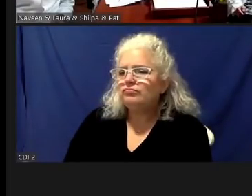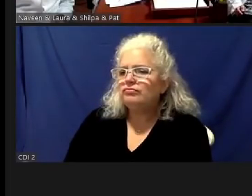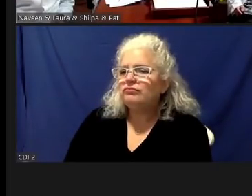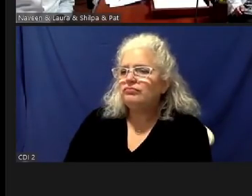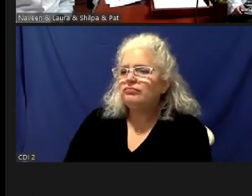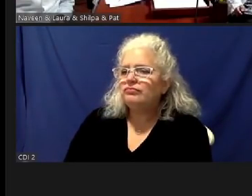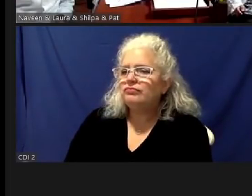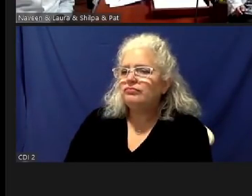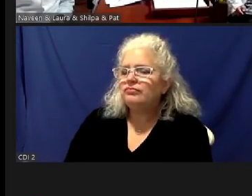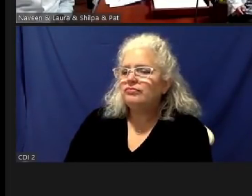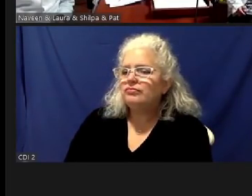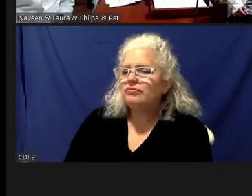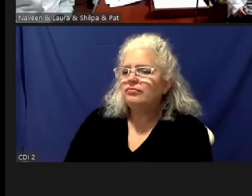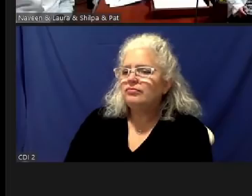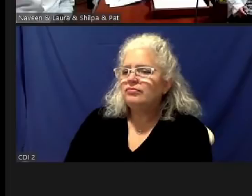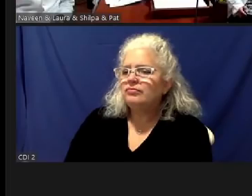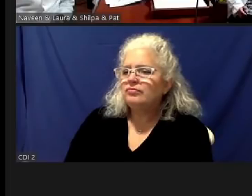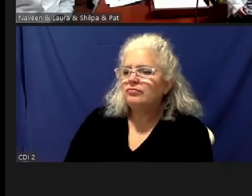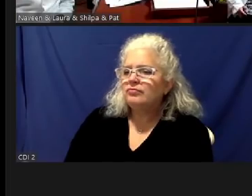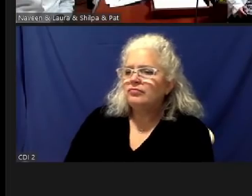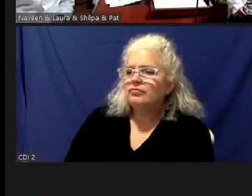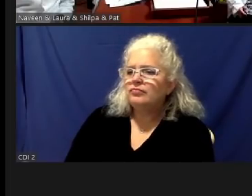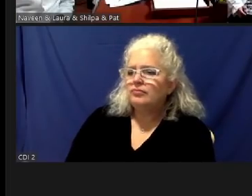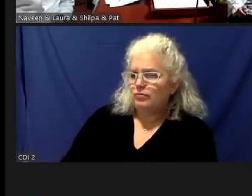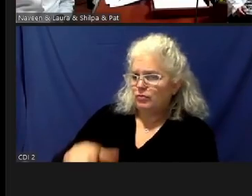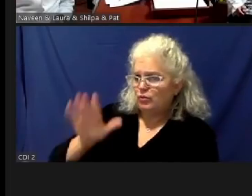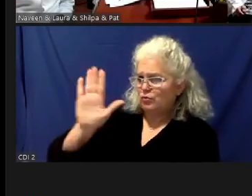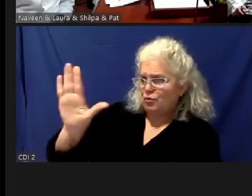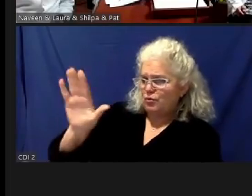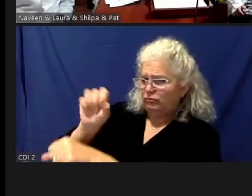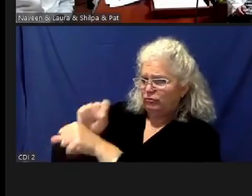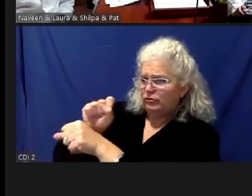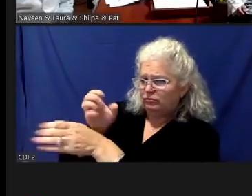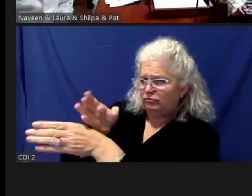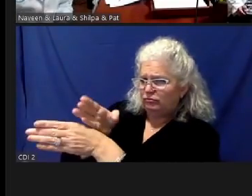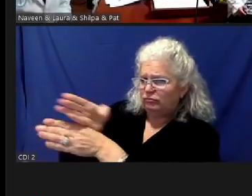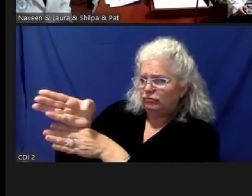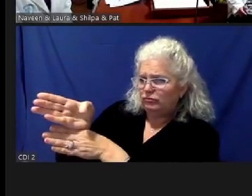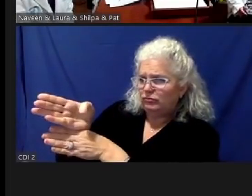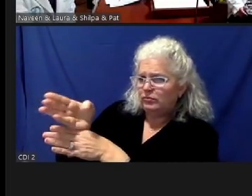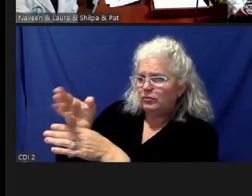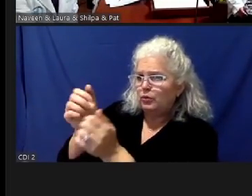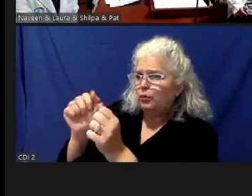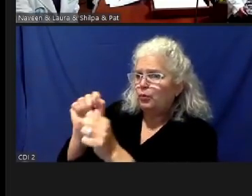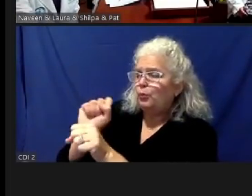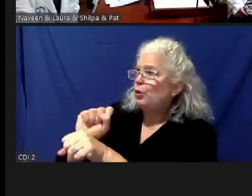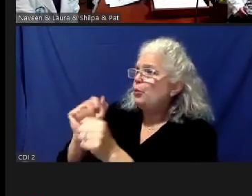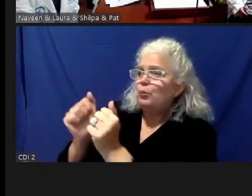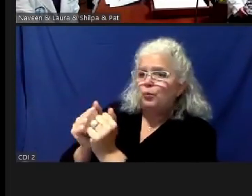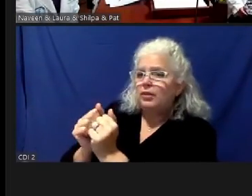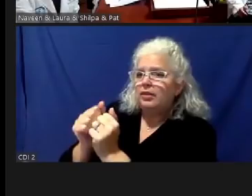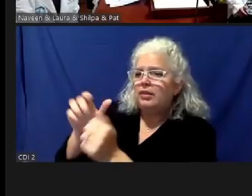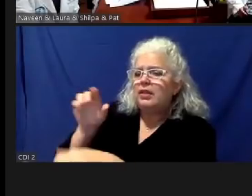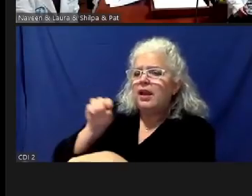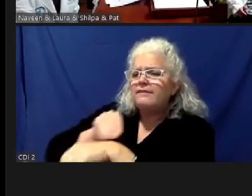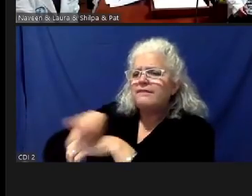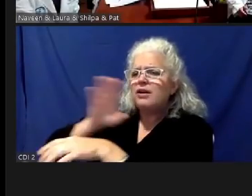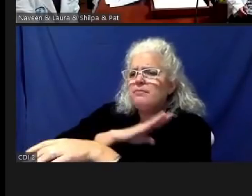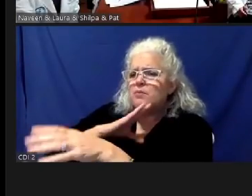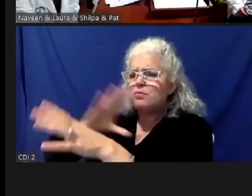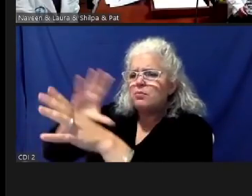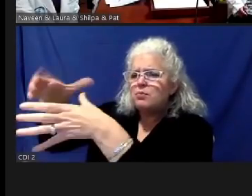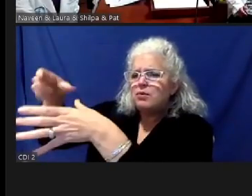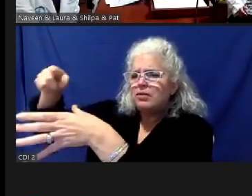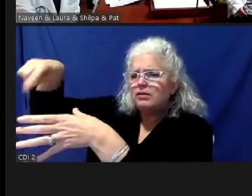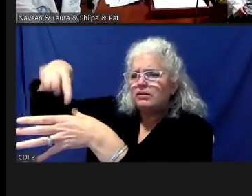considering, you know, your work with the Community Advisory Board, as you mentioned, you know, what are some of the, what social impacts of